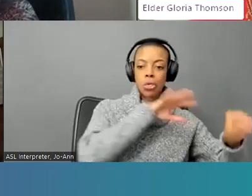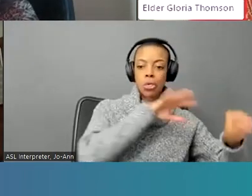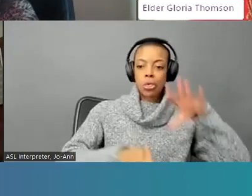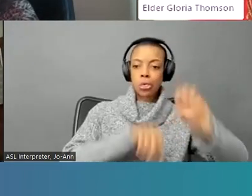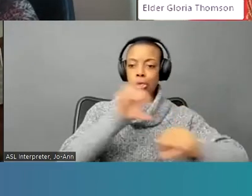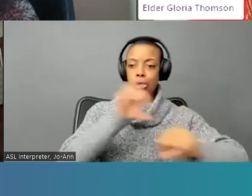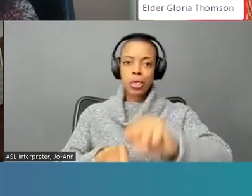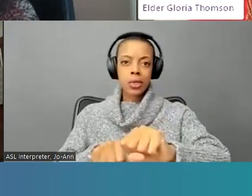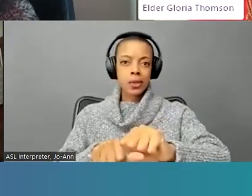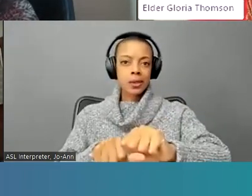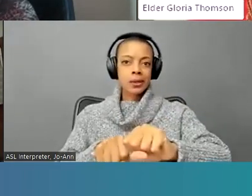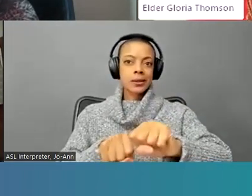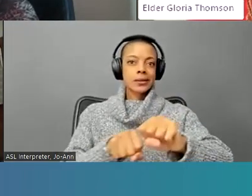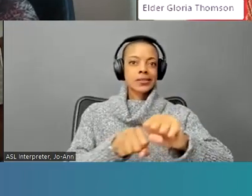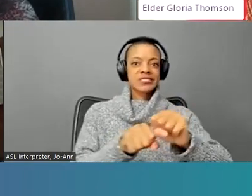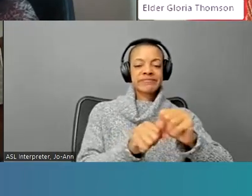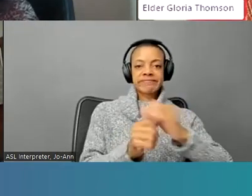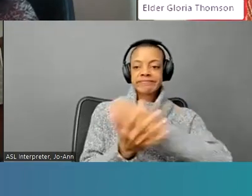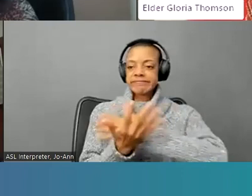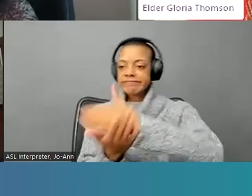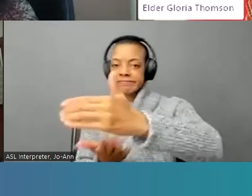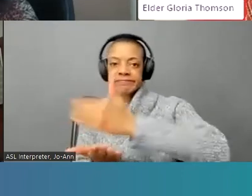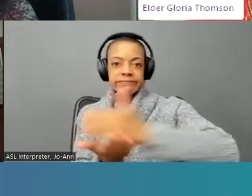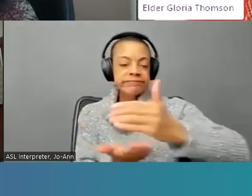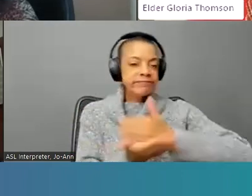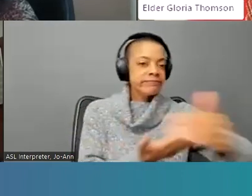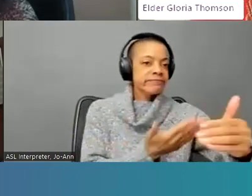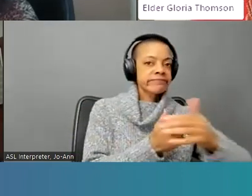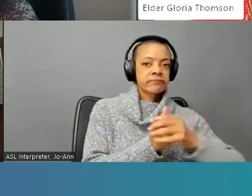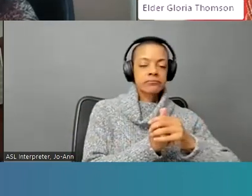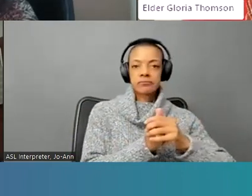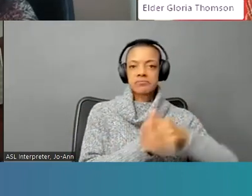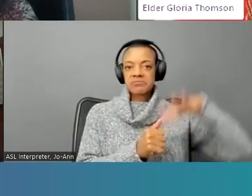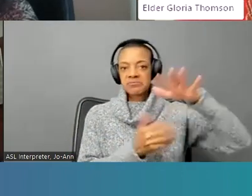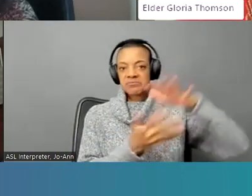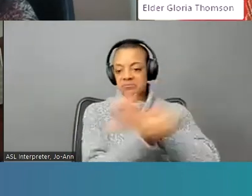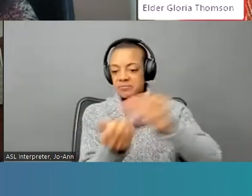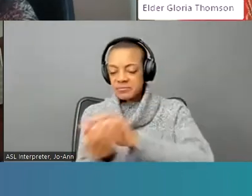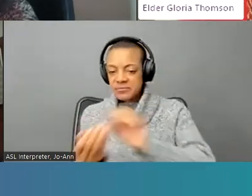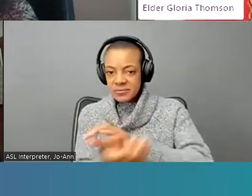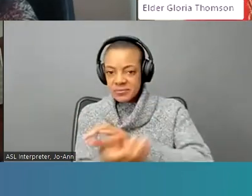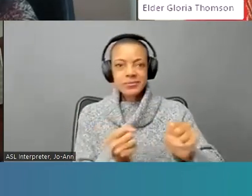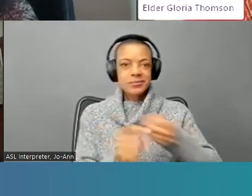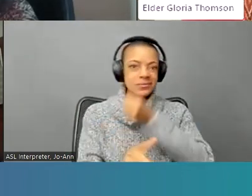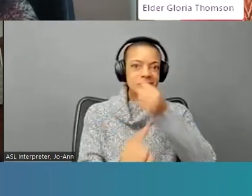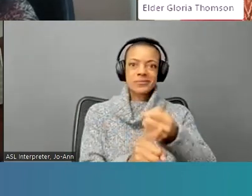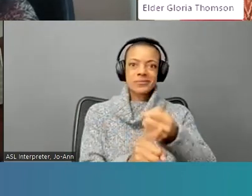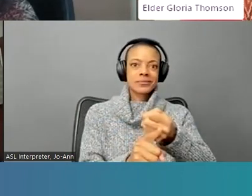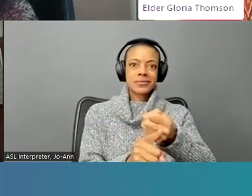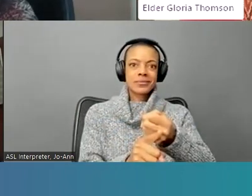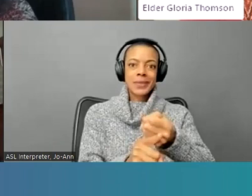modernization, excavations and surgeries against our mother, without her